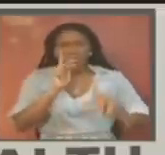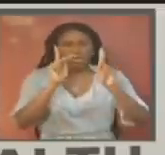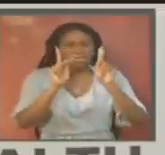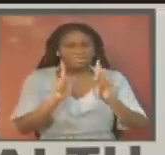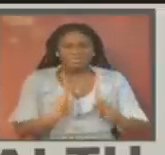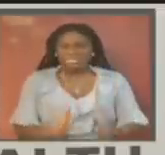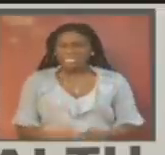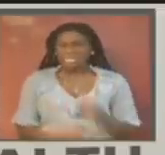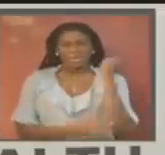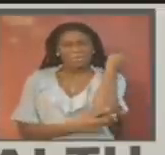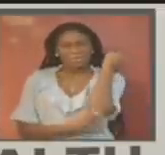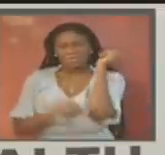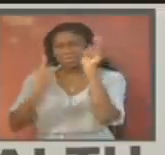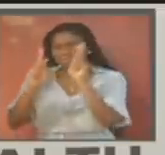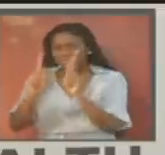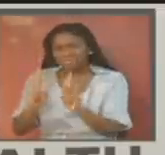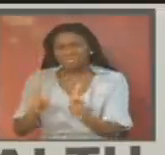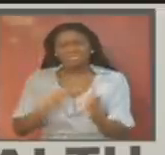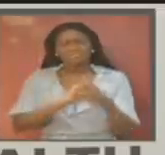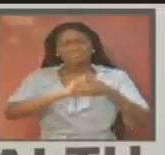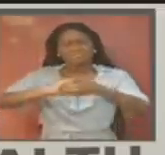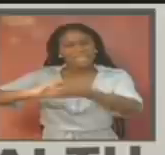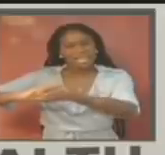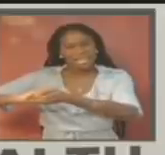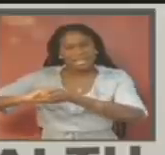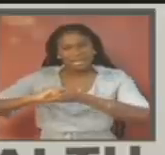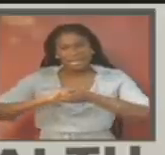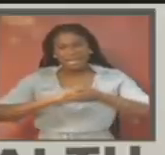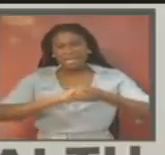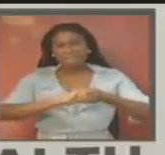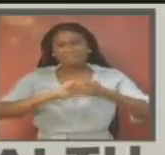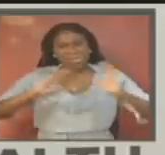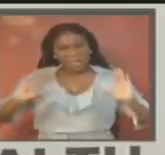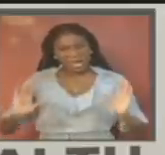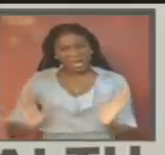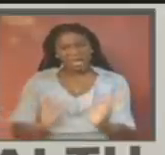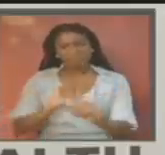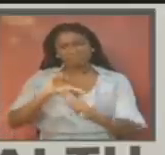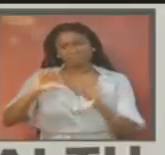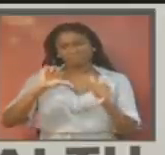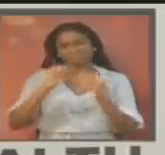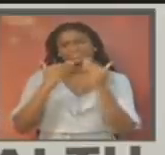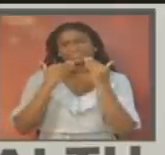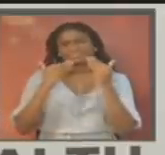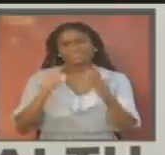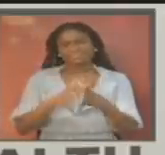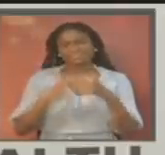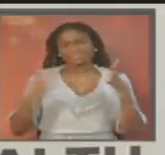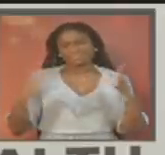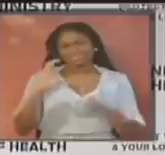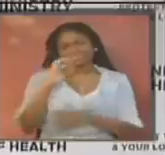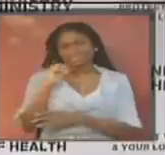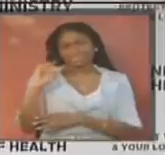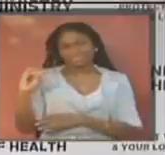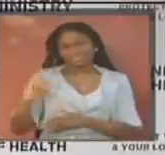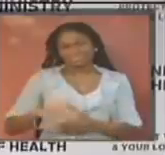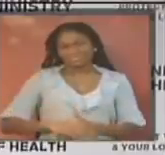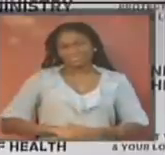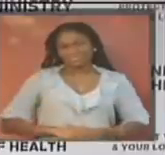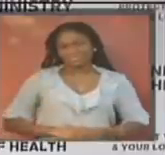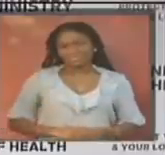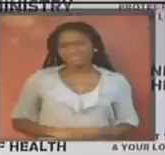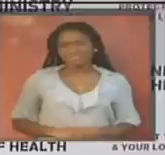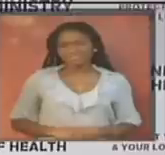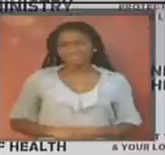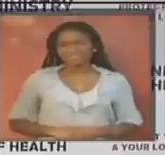community, and let's all sort of like come together during this pandemic even more than we have so far. Thank you very much, CMO. And now, And thank you